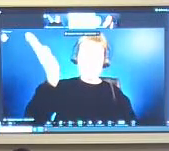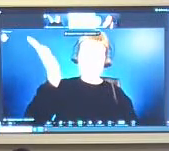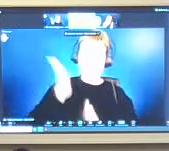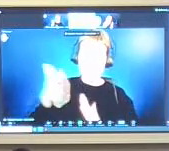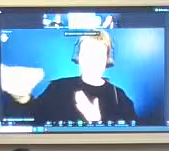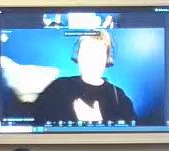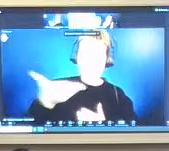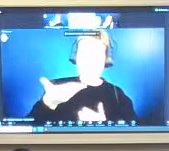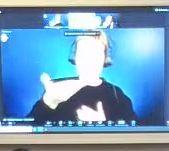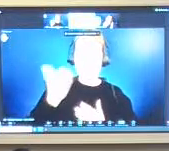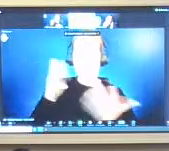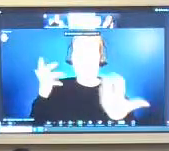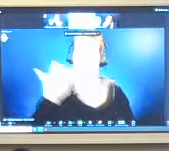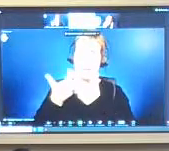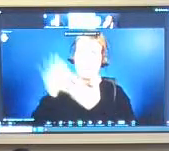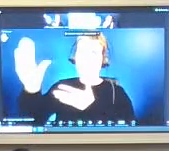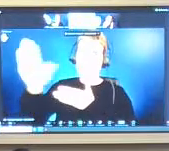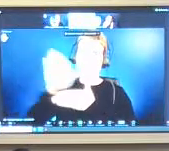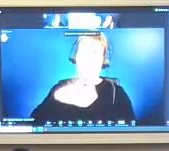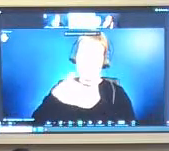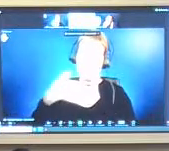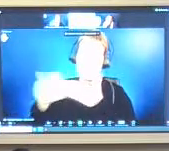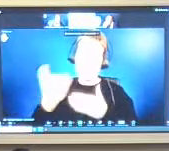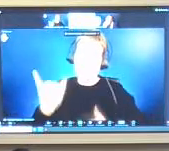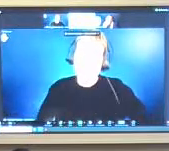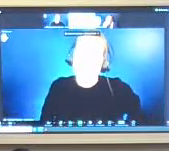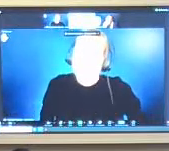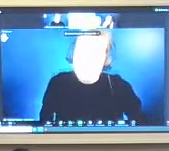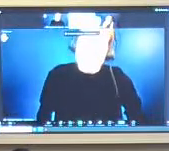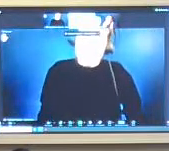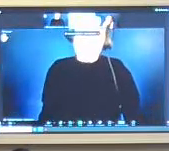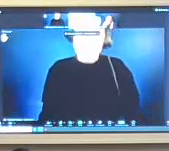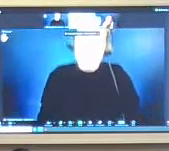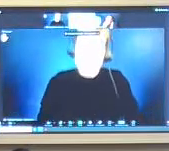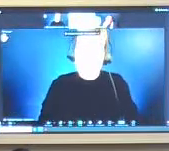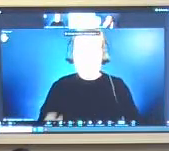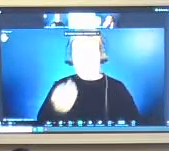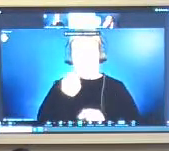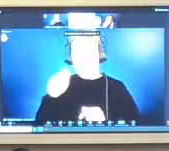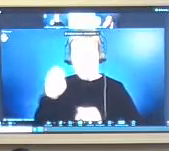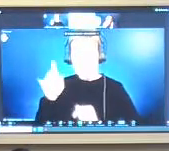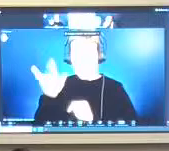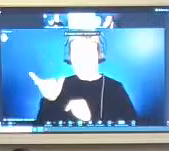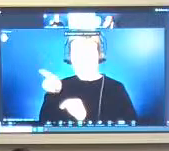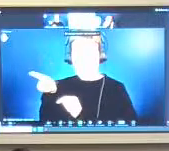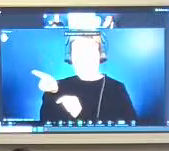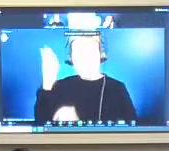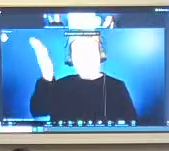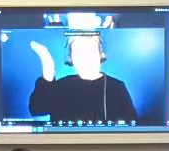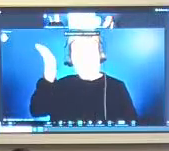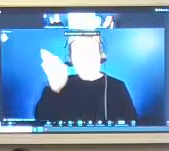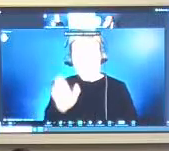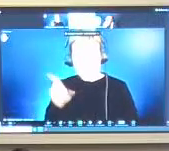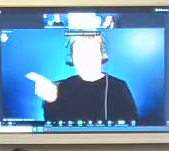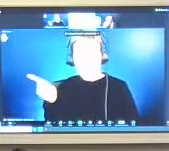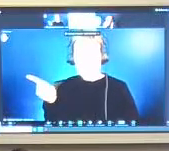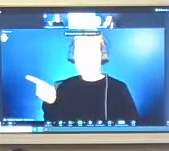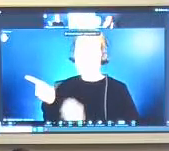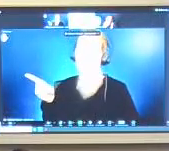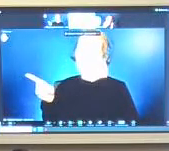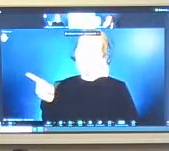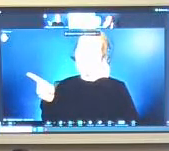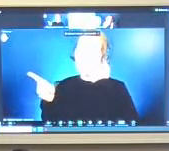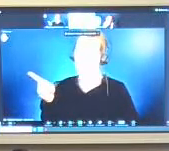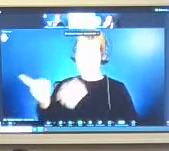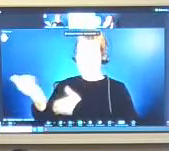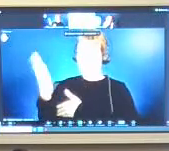issue. The speaker we had earlier this year was speaking at my job earlier in the day, and then